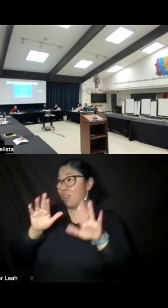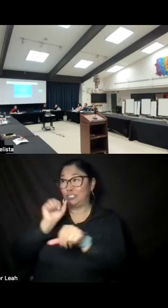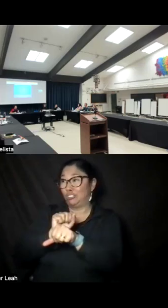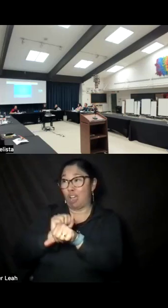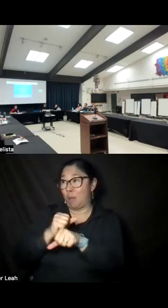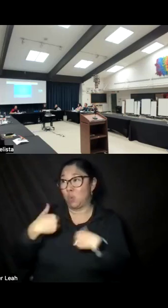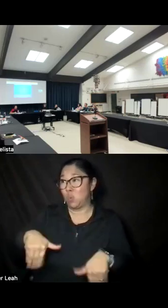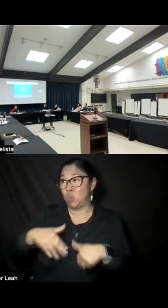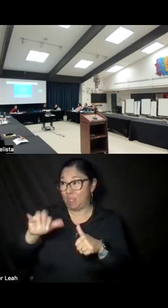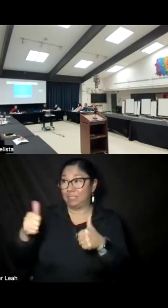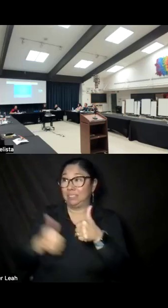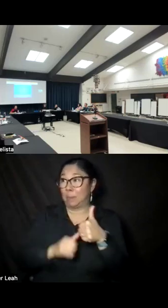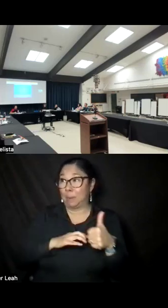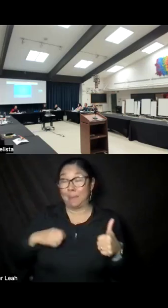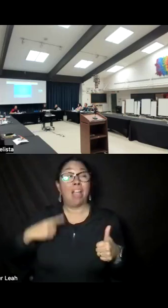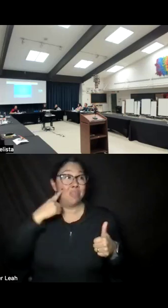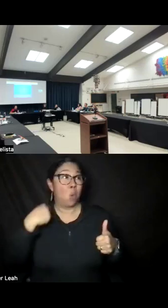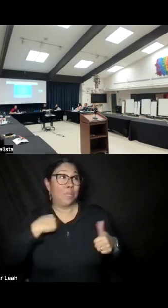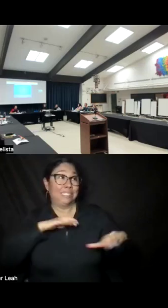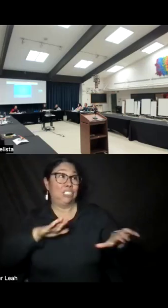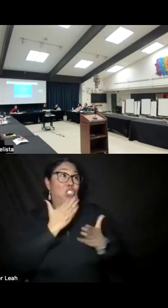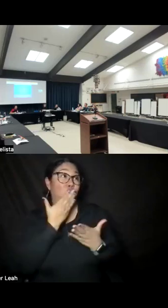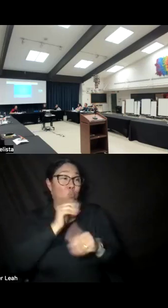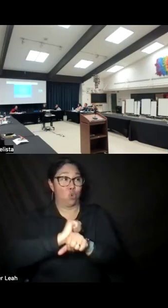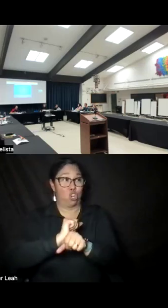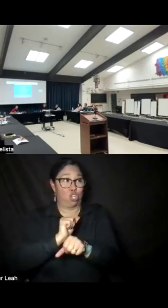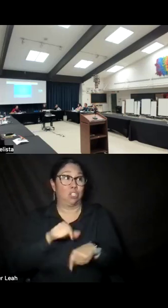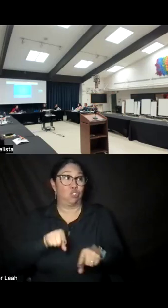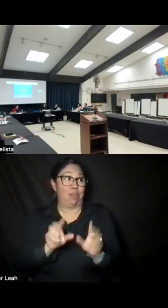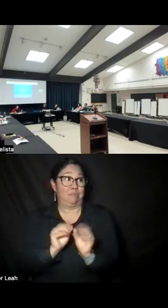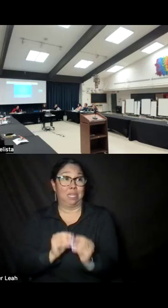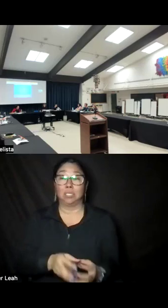the subcommittee. I thought we did some good work there. So thank you.